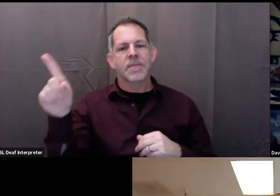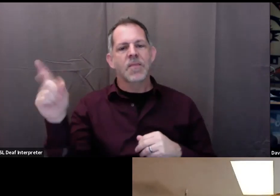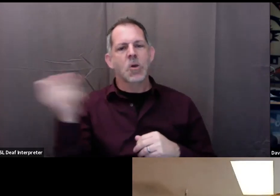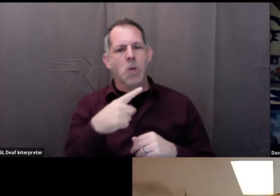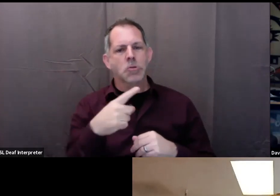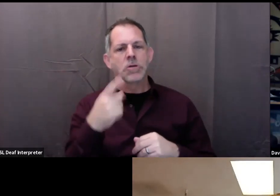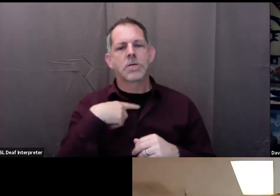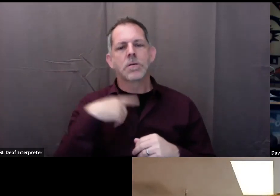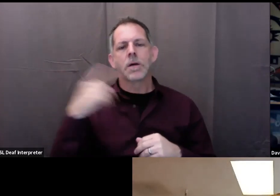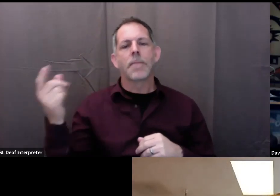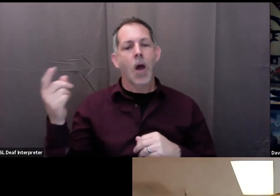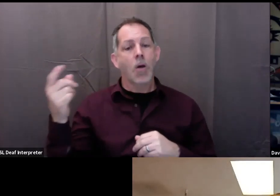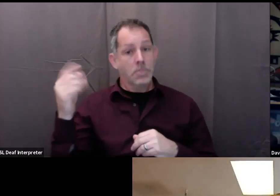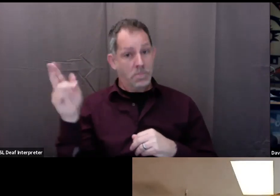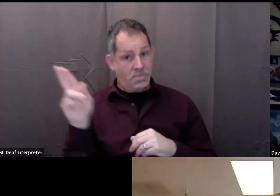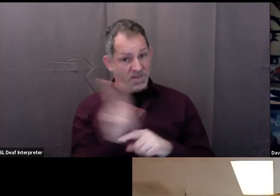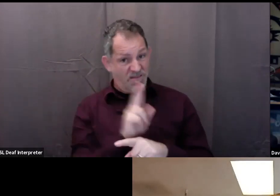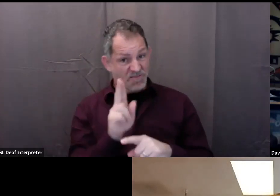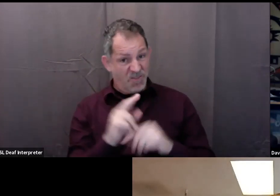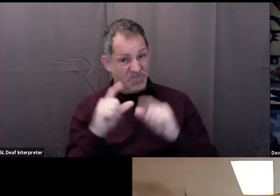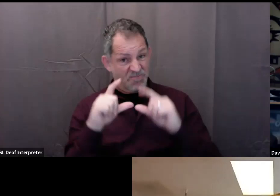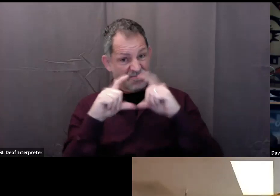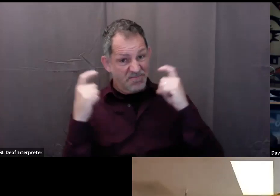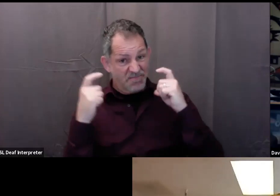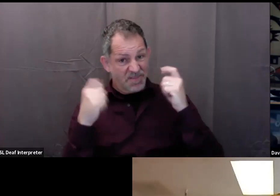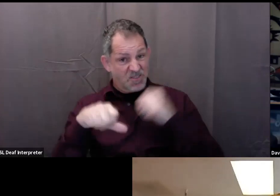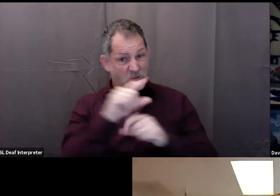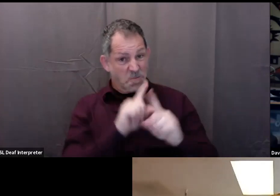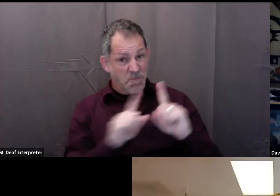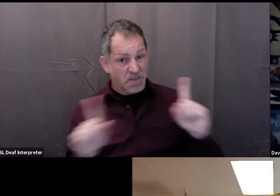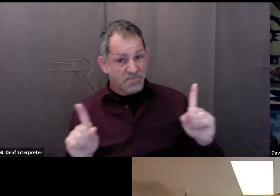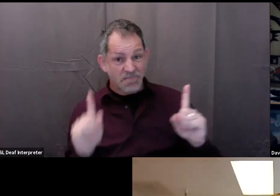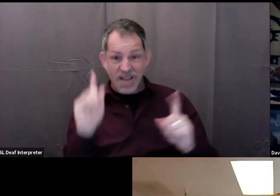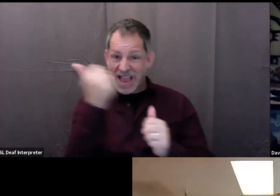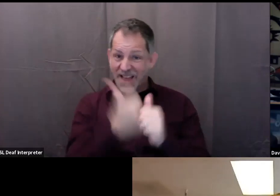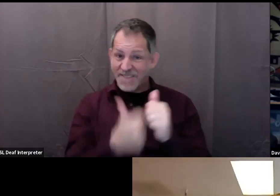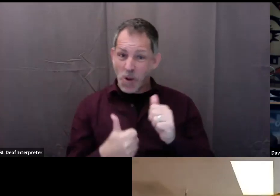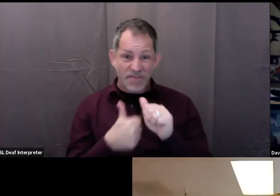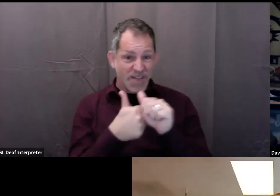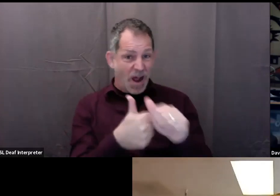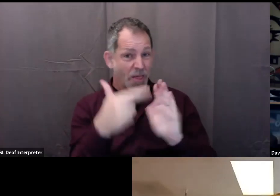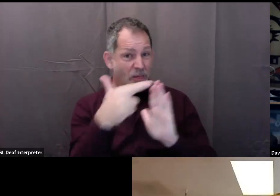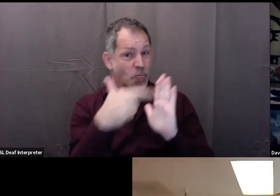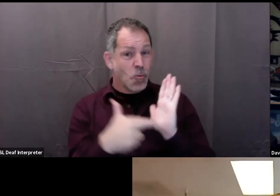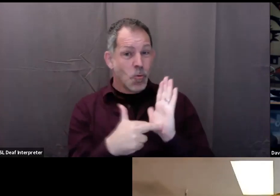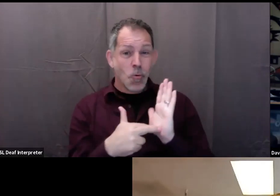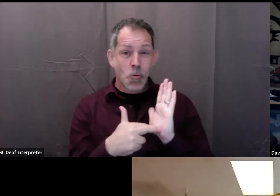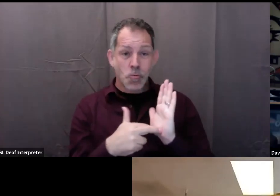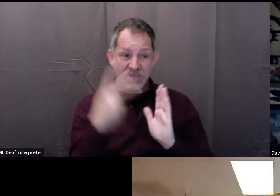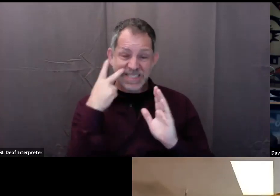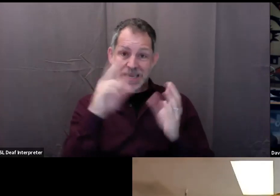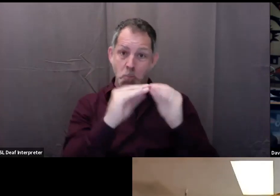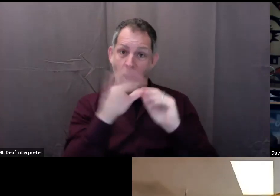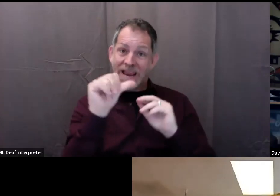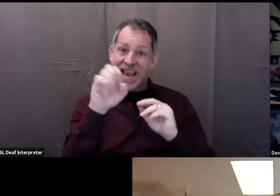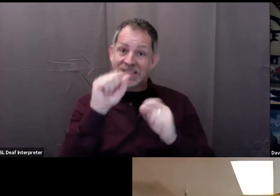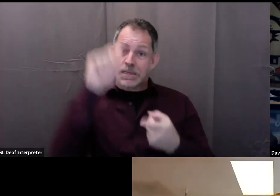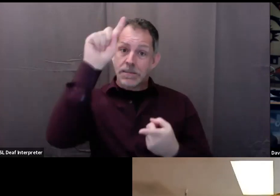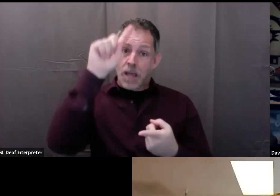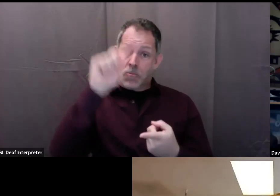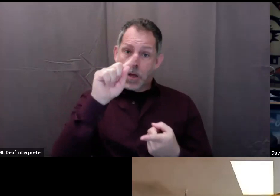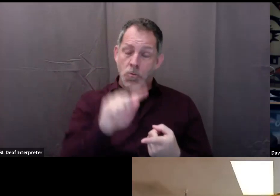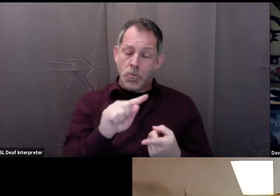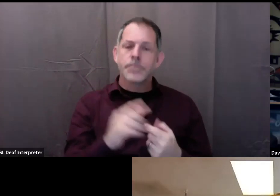that we would continue to see continued reduction in the case count by using those